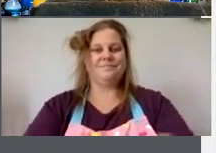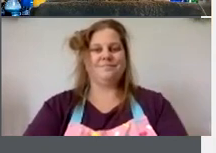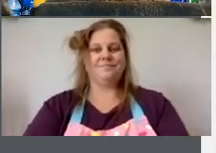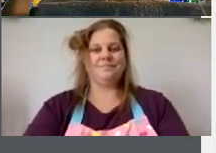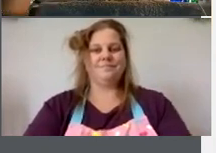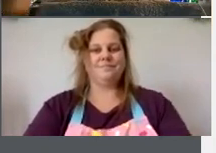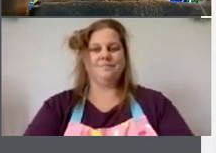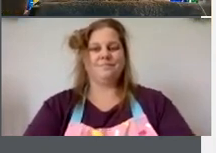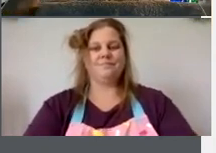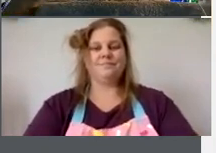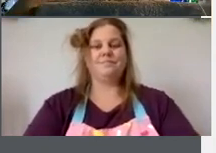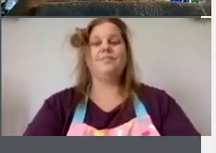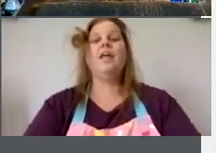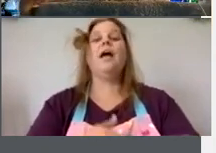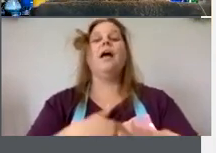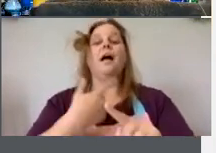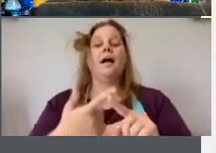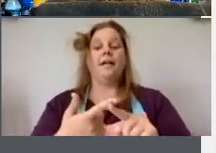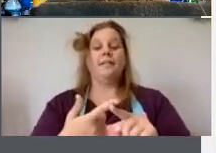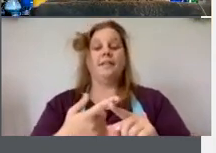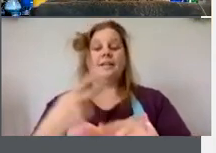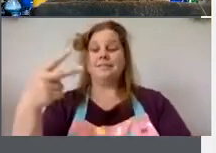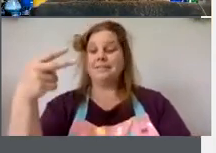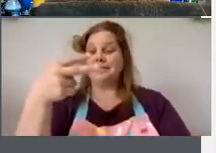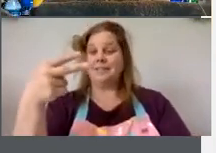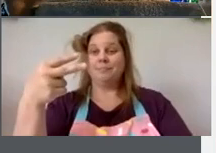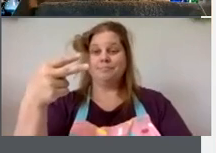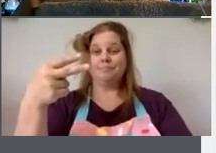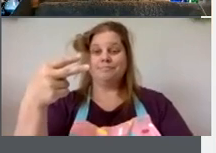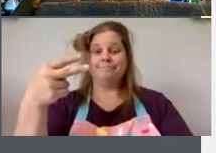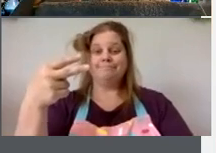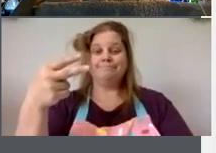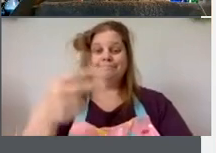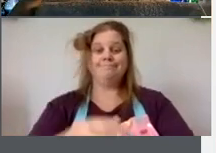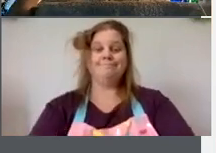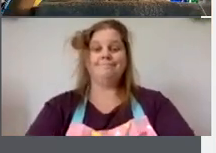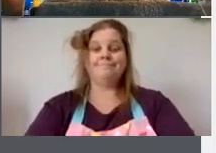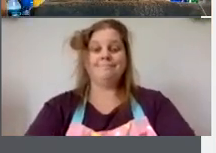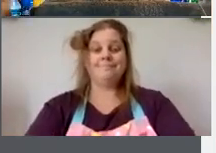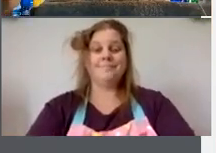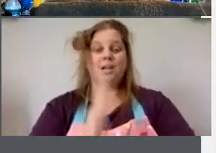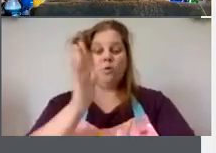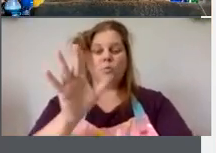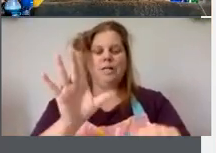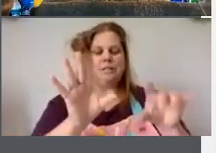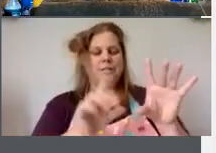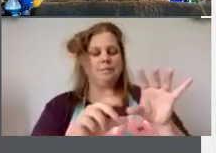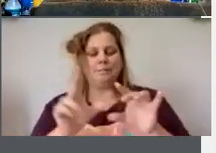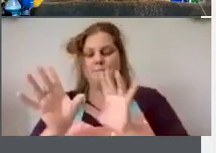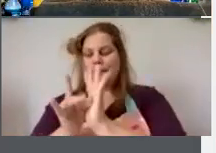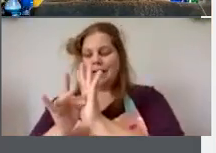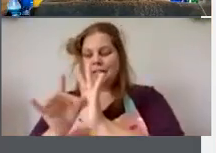I'm going to then go to step number 2. And I am going to touch the magnet to